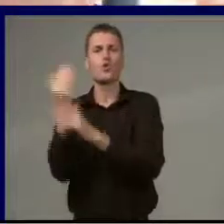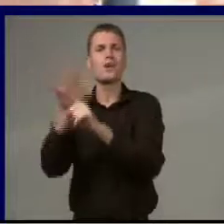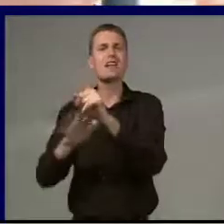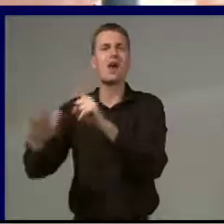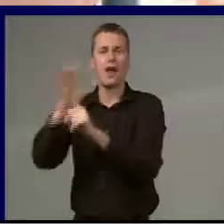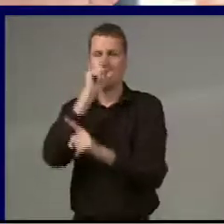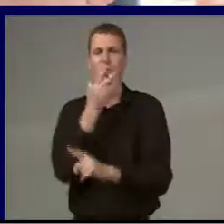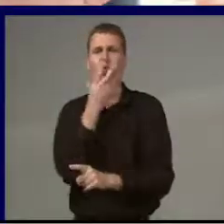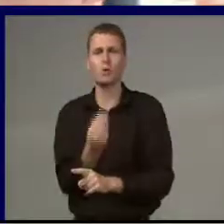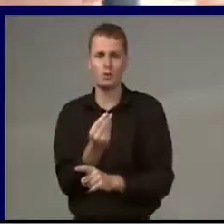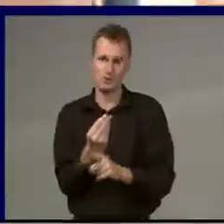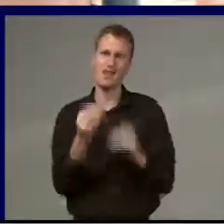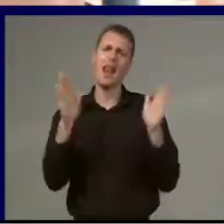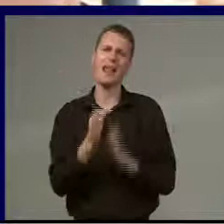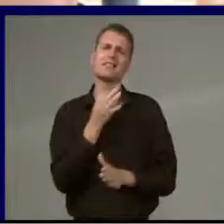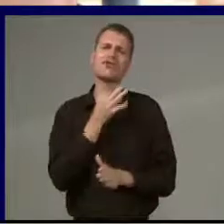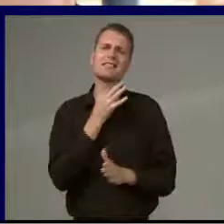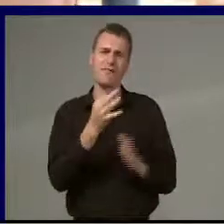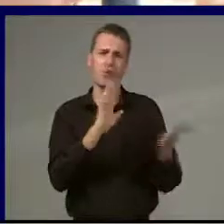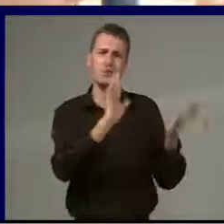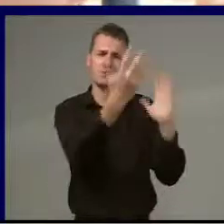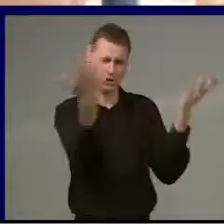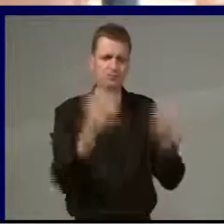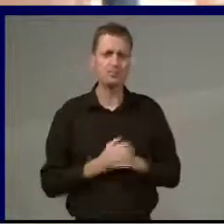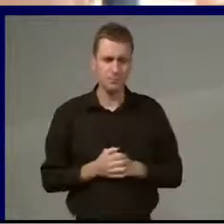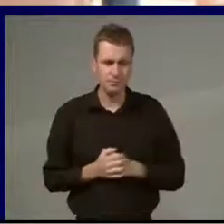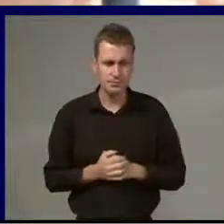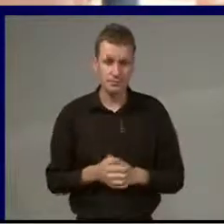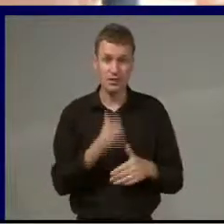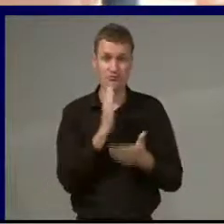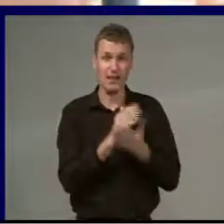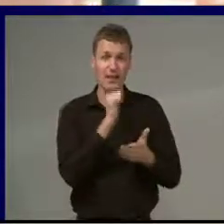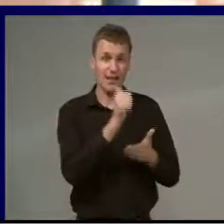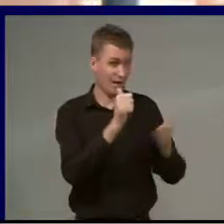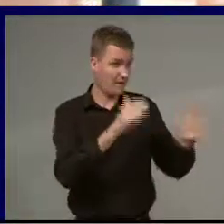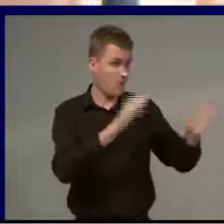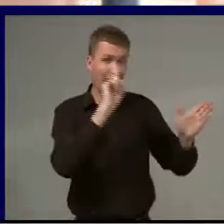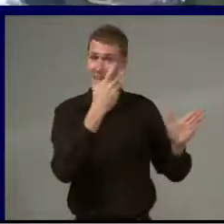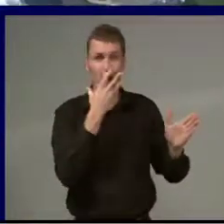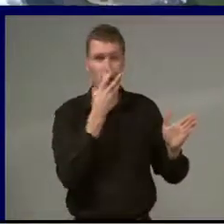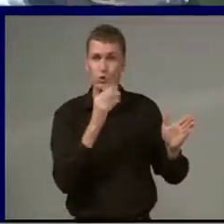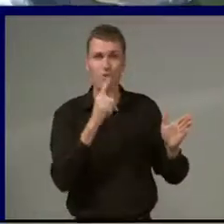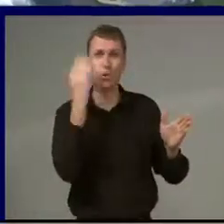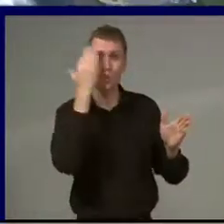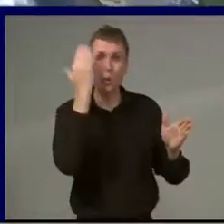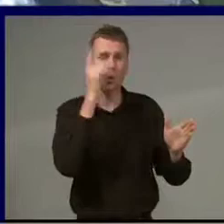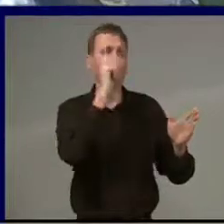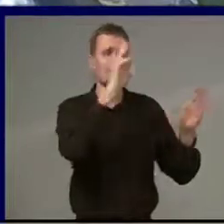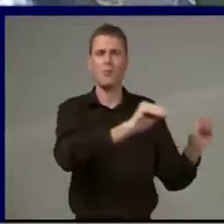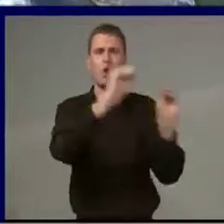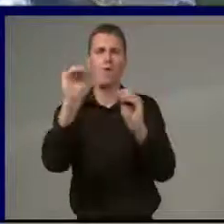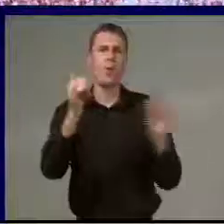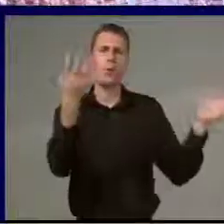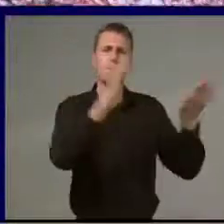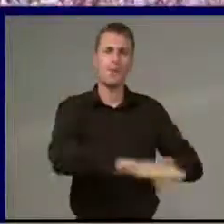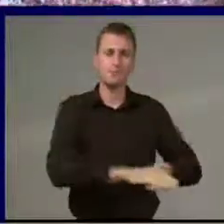building is no longer fit for purpose, no longer in a condition to support the teaching, we'll remove that building. Some schools like Linwood